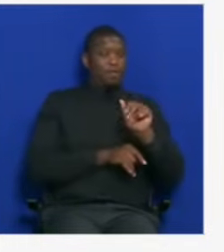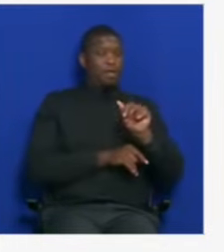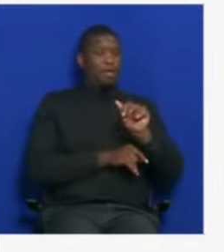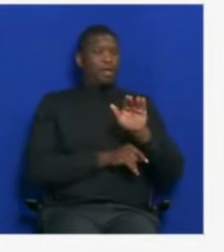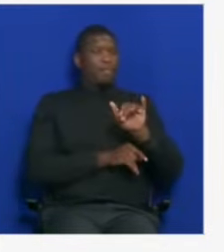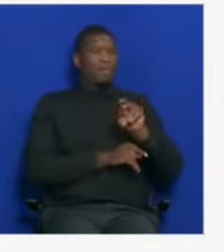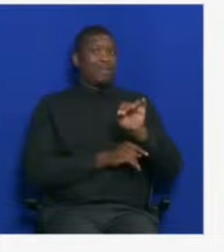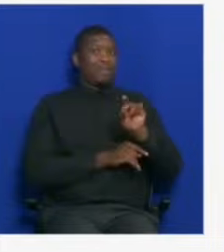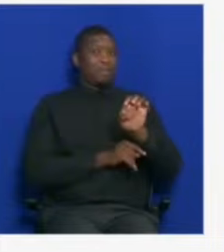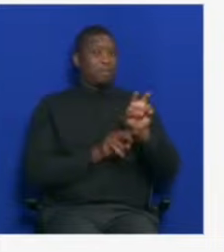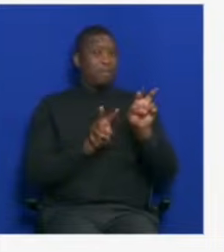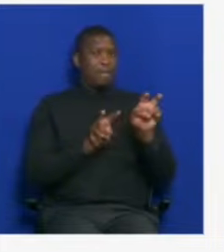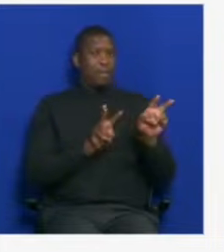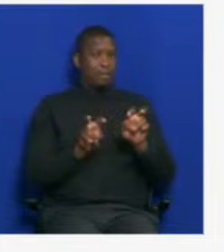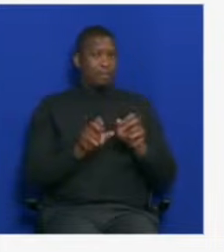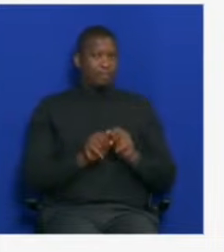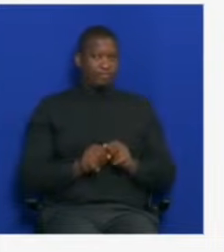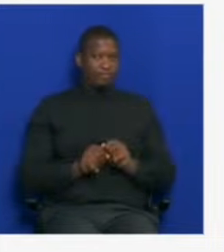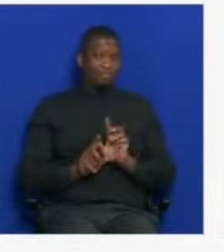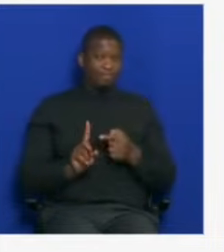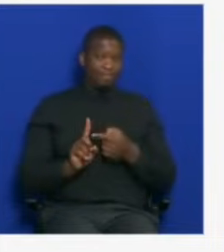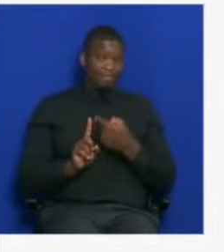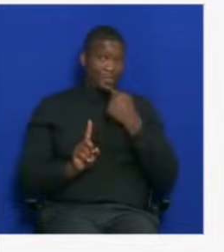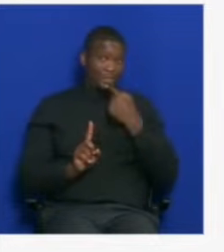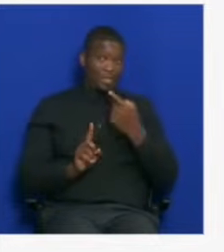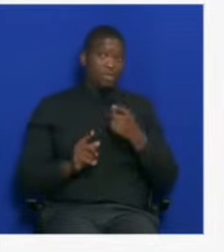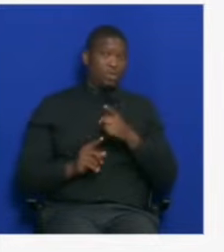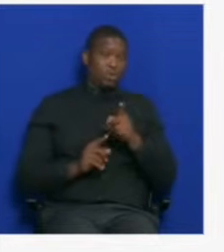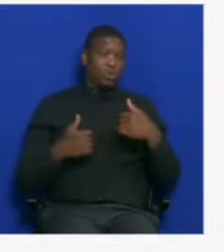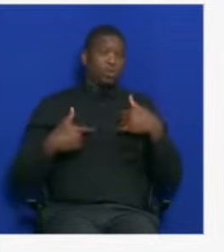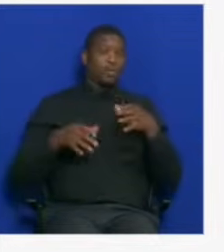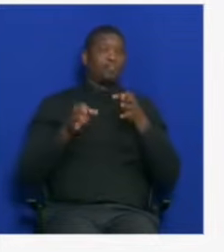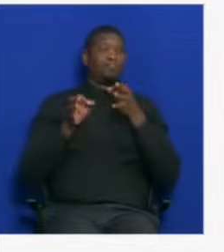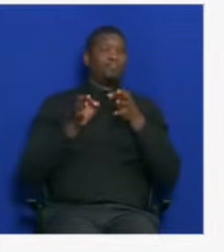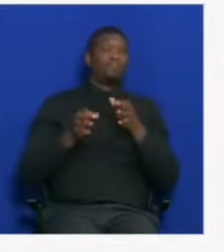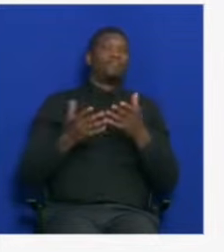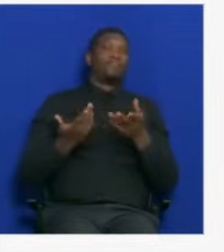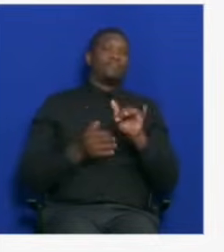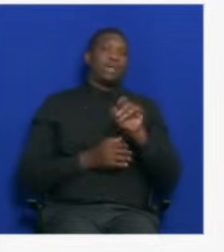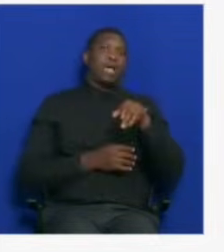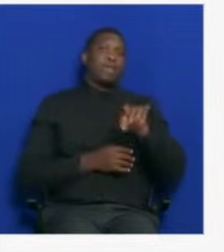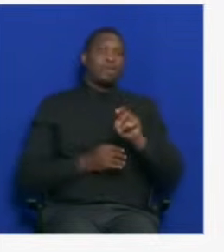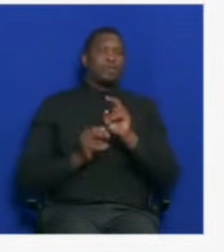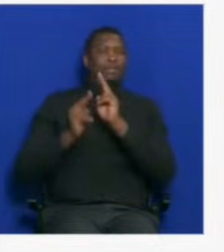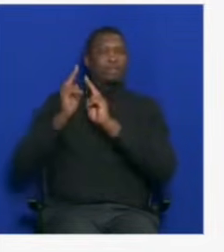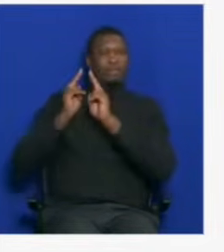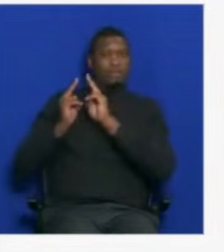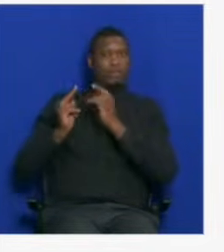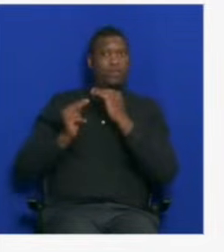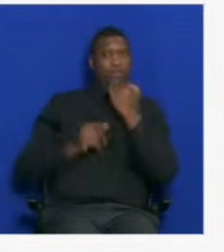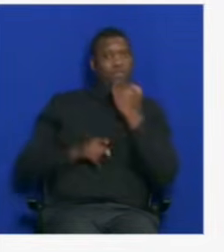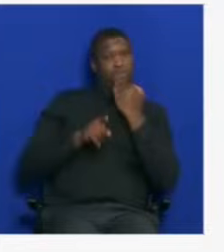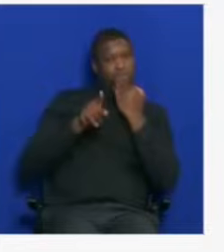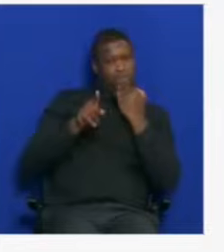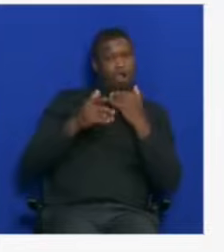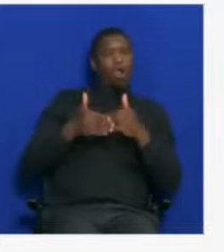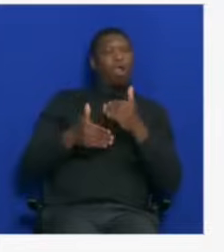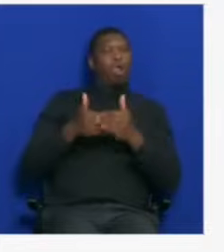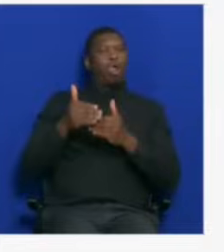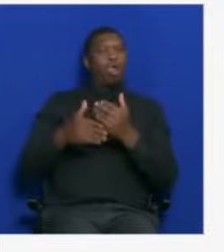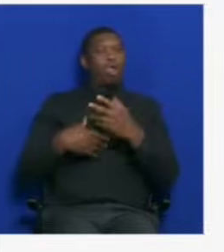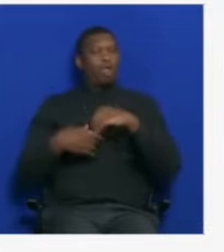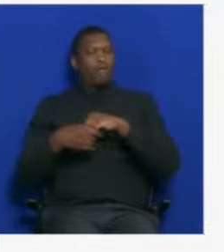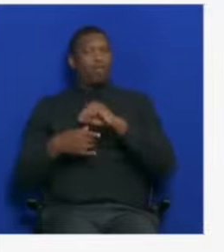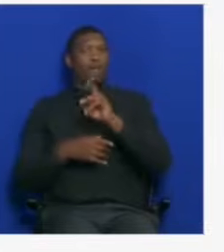that you began explaining the IPID history of Nkabinde and all the events leading to Nkabinde's resignation. Said